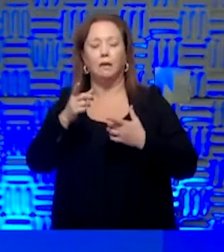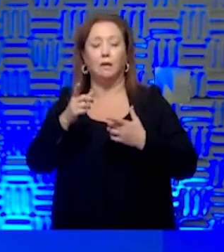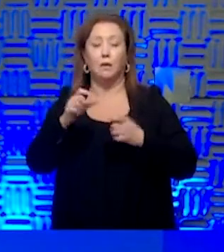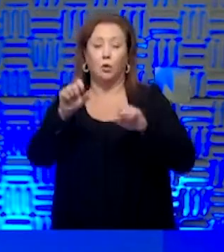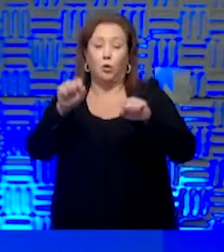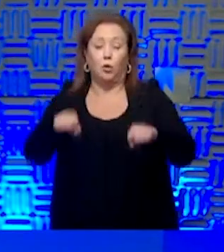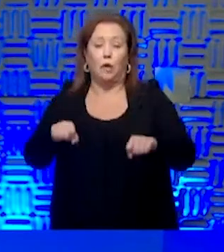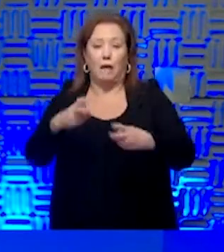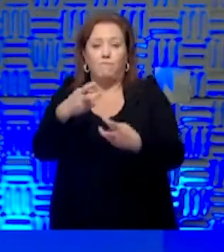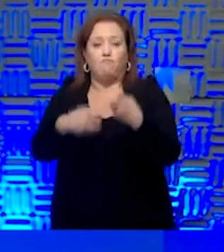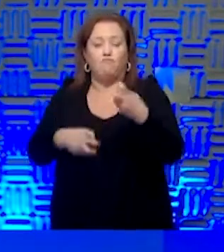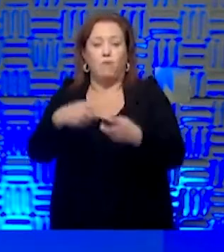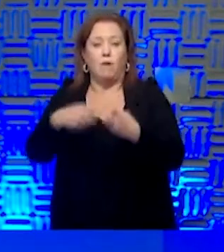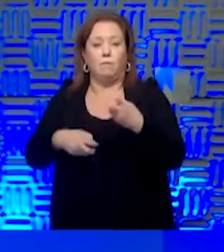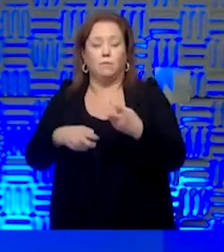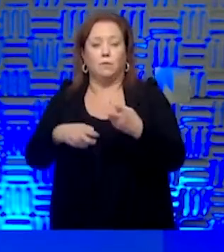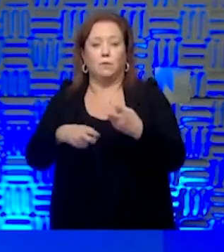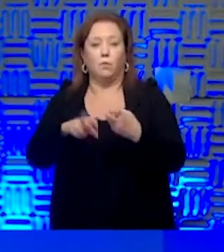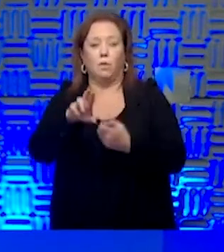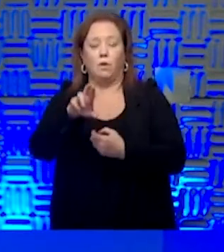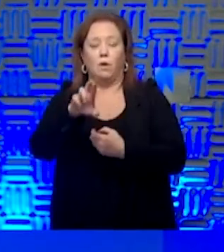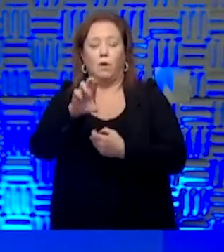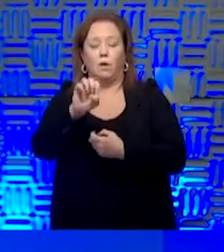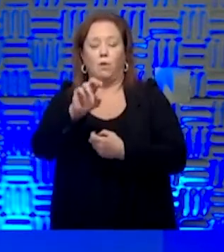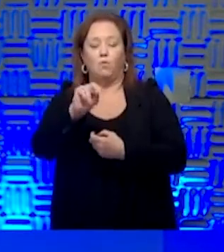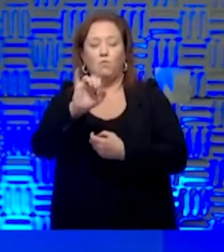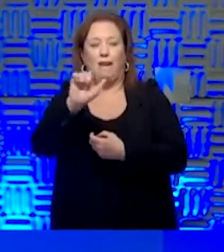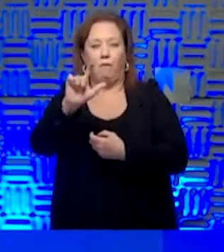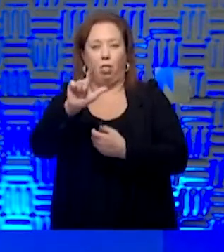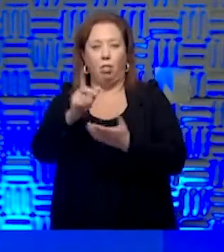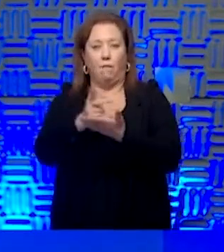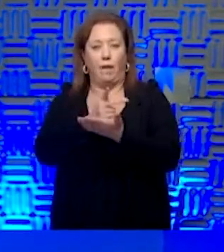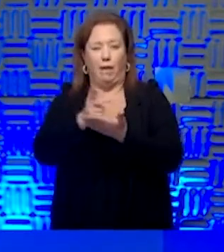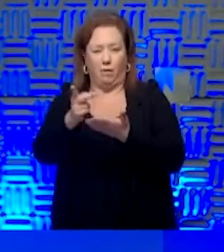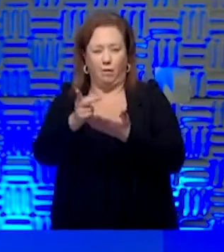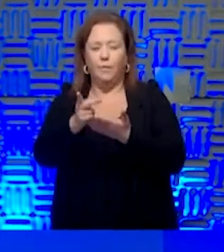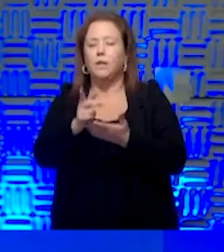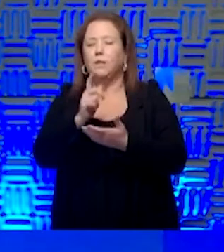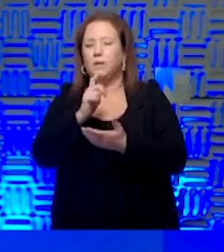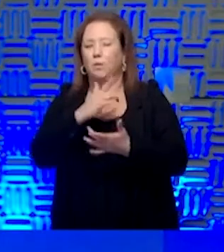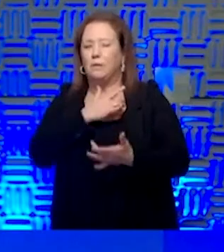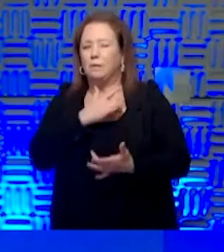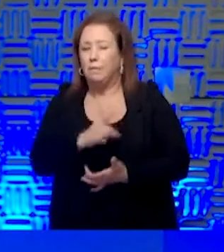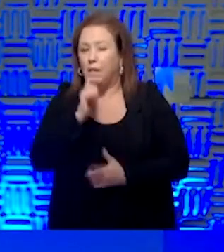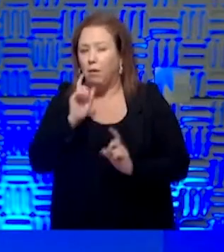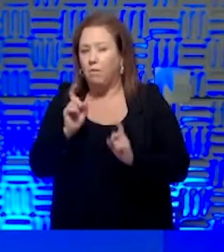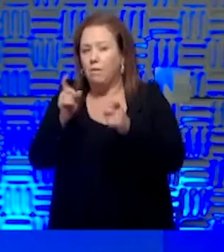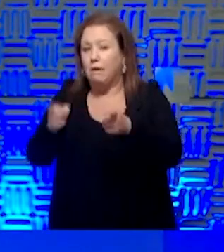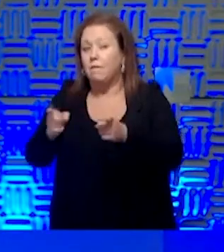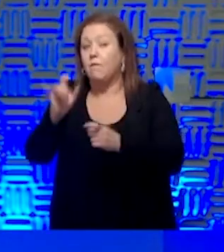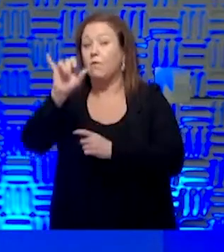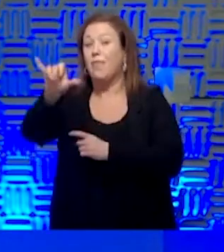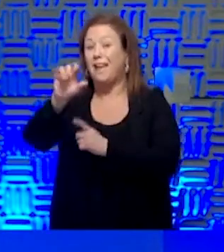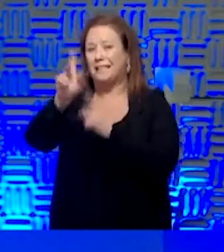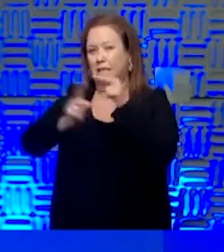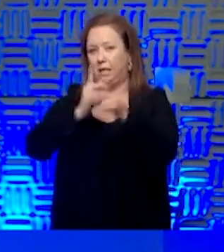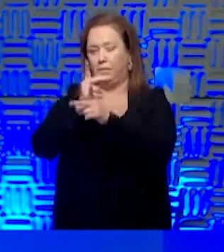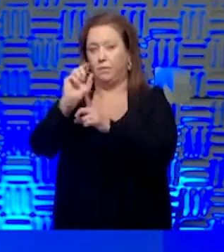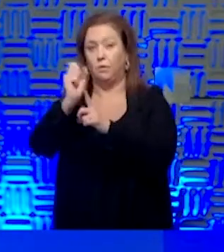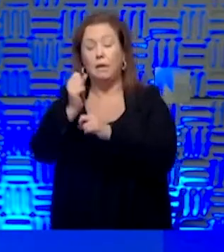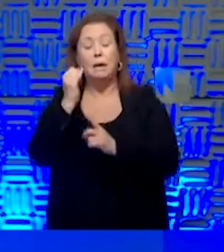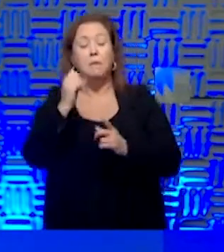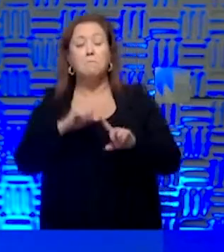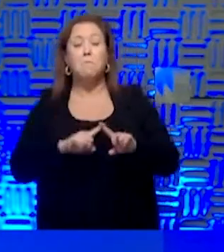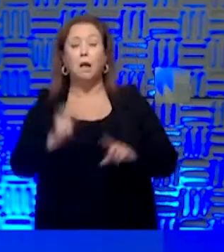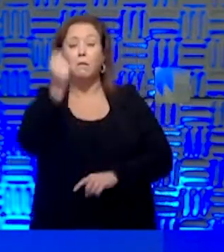could have problems with renal failure. So we tend not to give those in those circumstances. If you're otherwise at